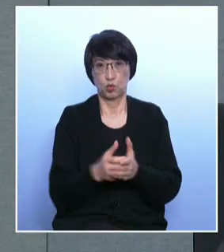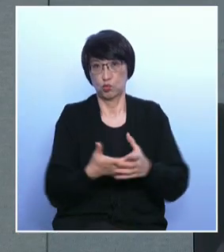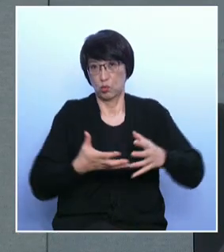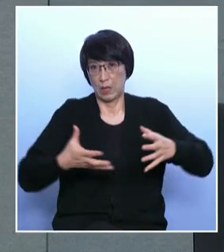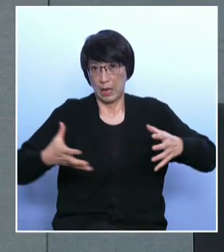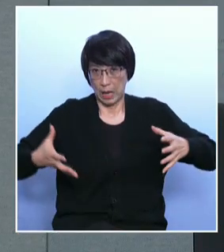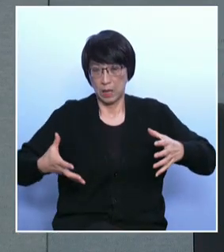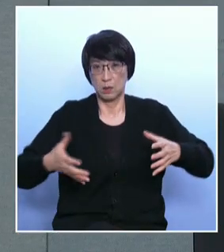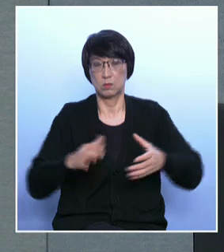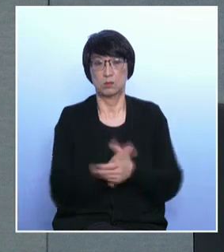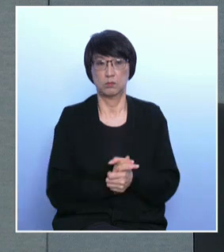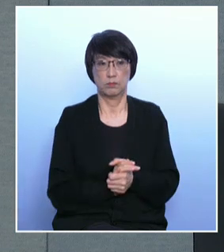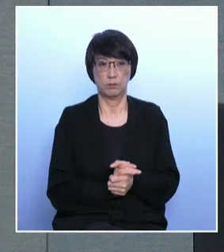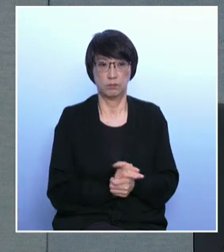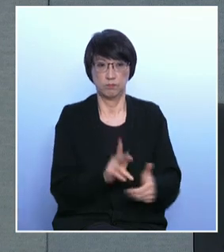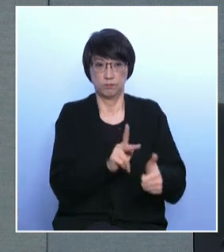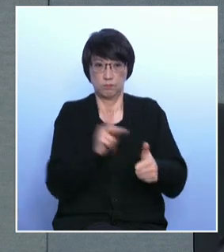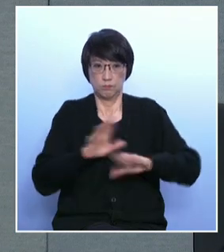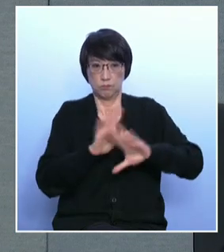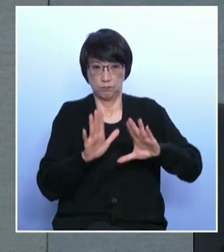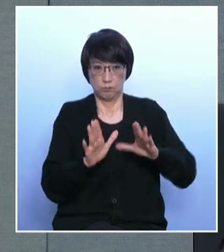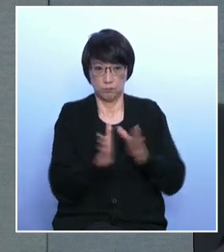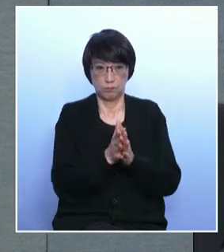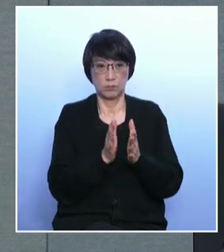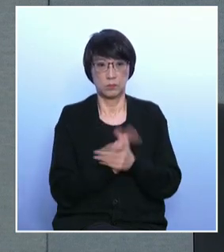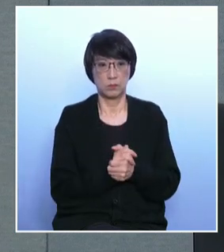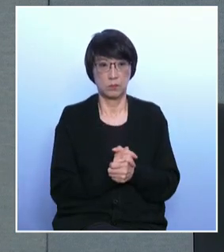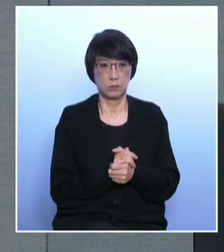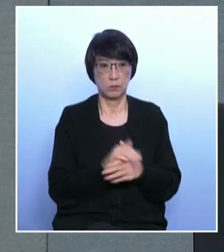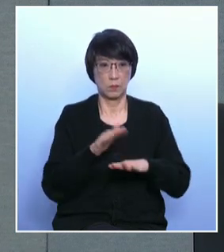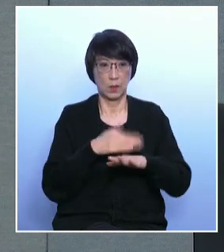Well, indeed, we want to maximize the plot ratio.